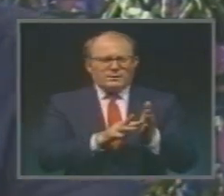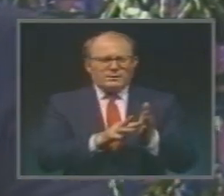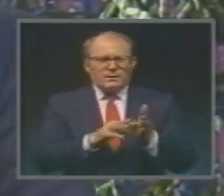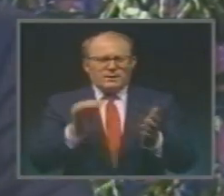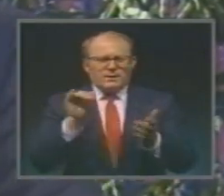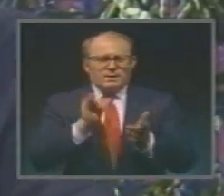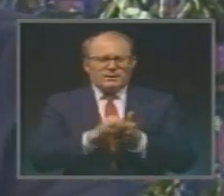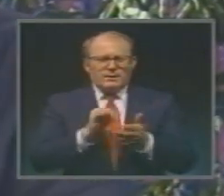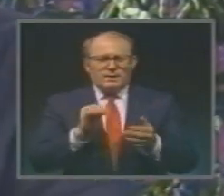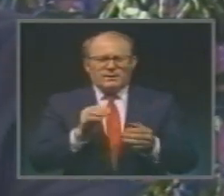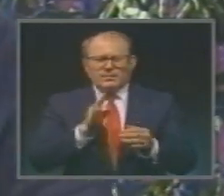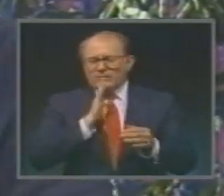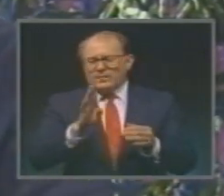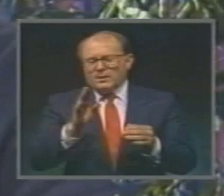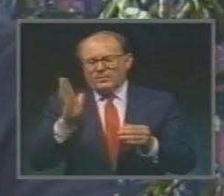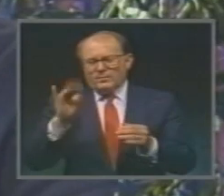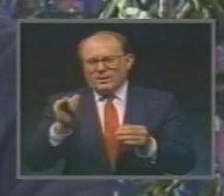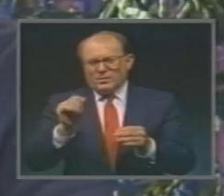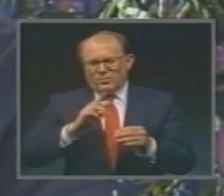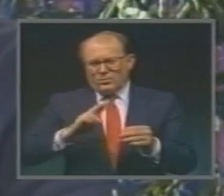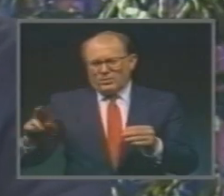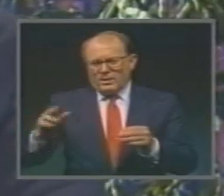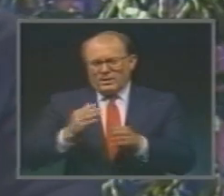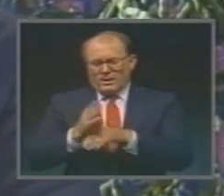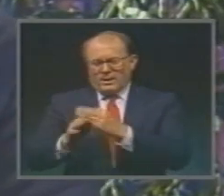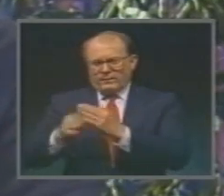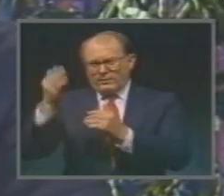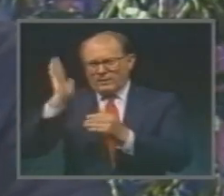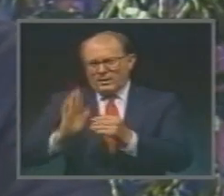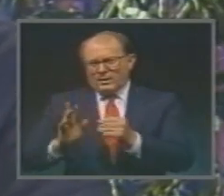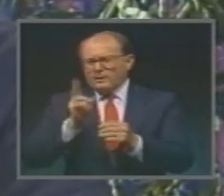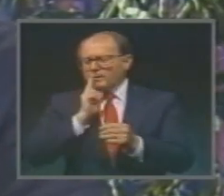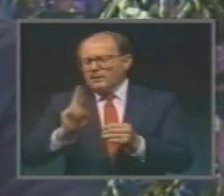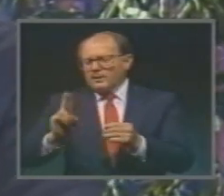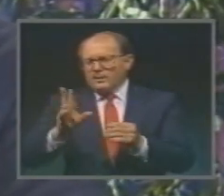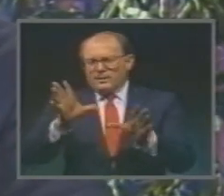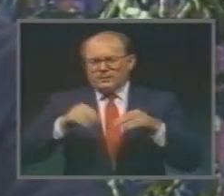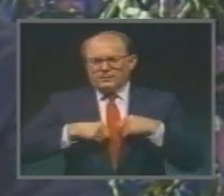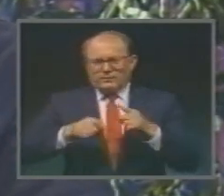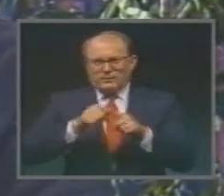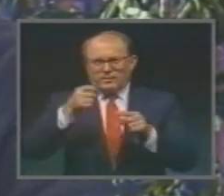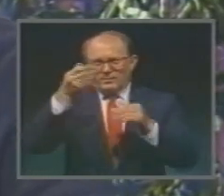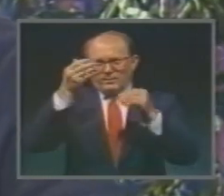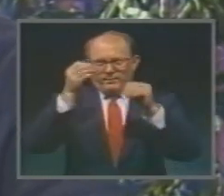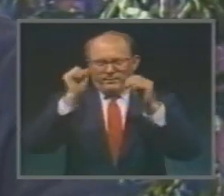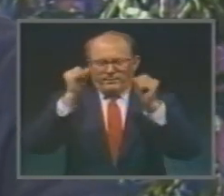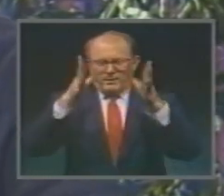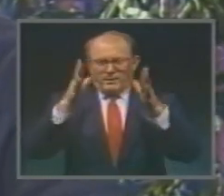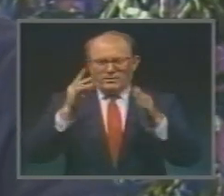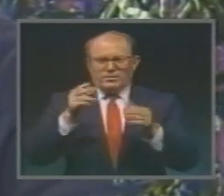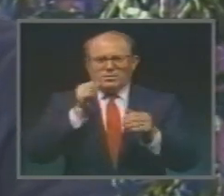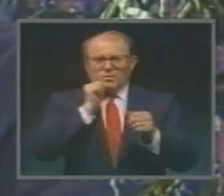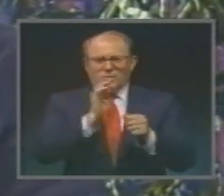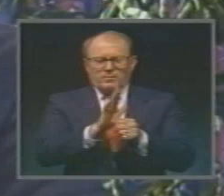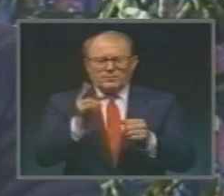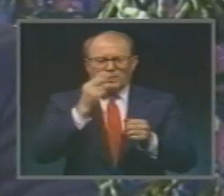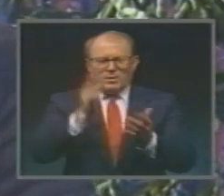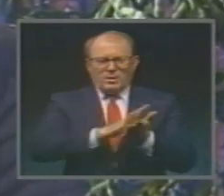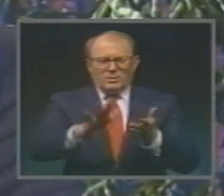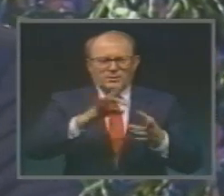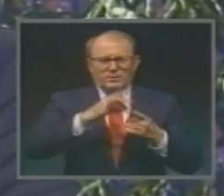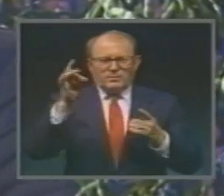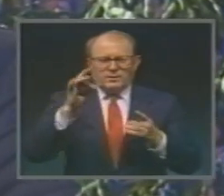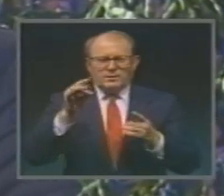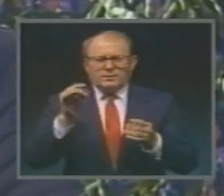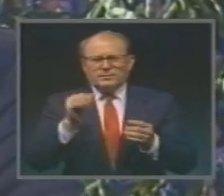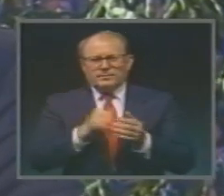being by the right hand of God and exalted, and having received of the Father the promise of the Holy Ghost, he has shed forth that which you